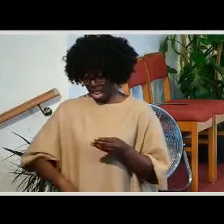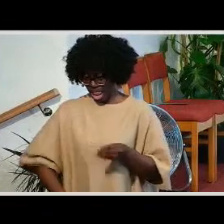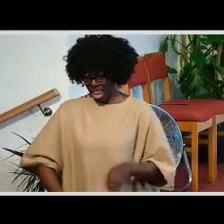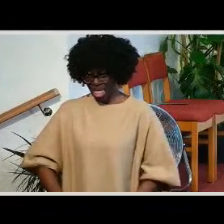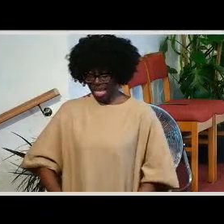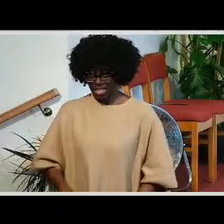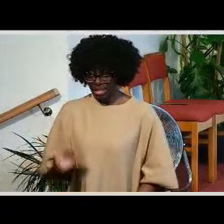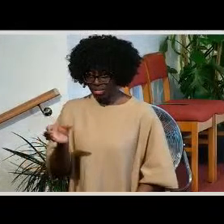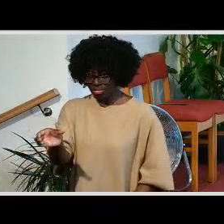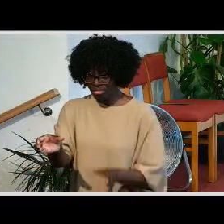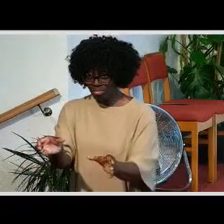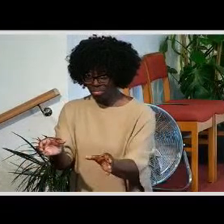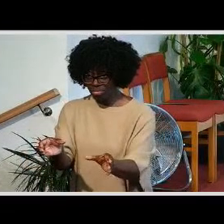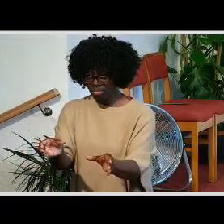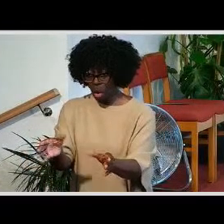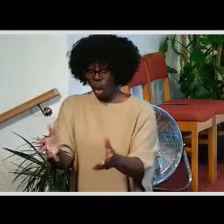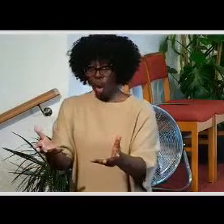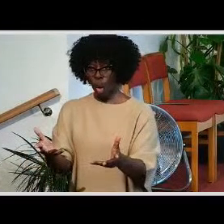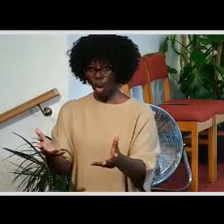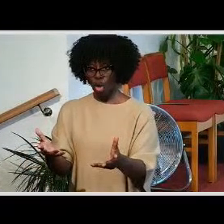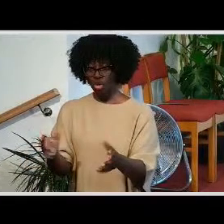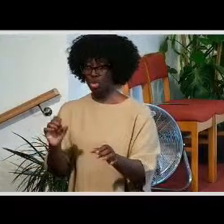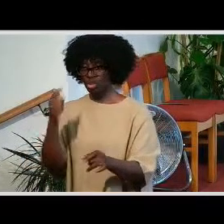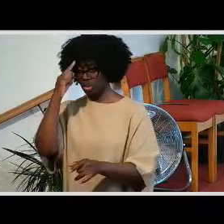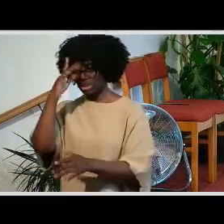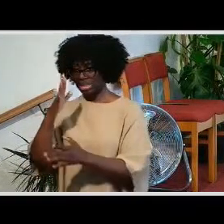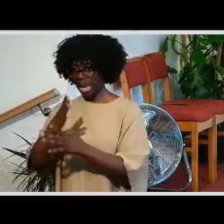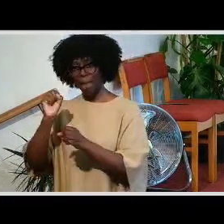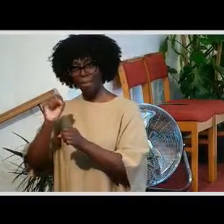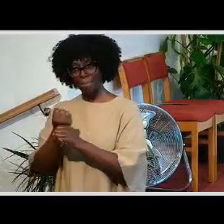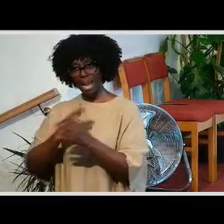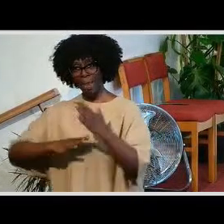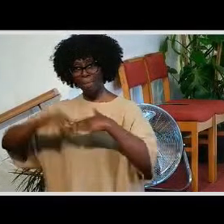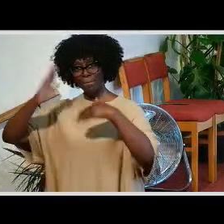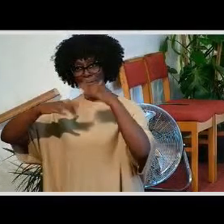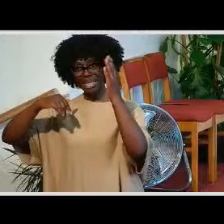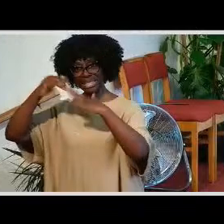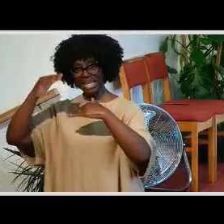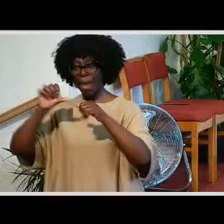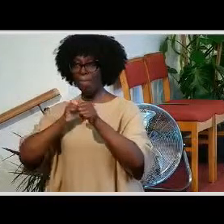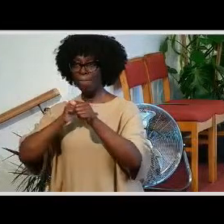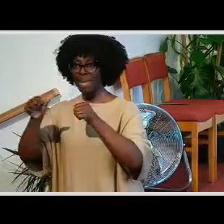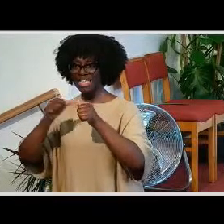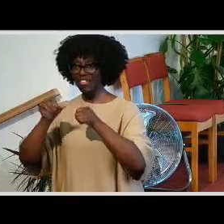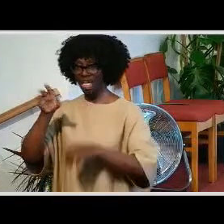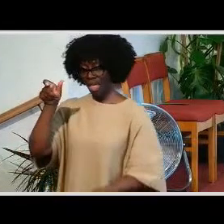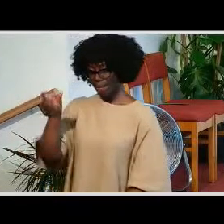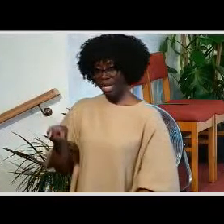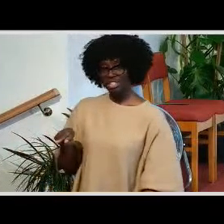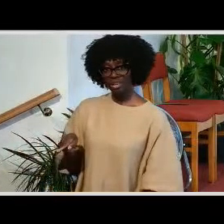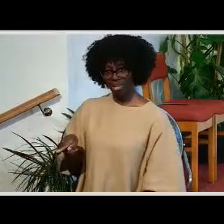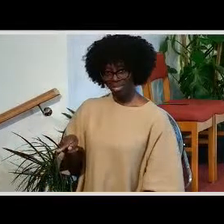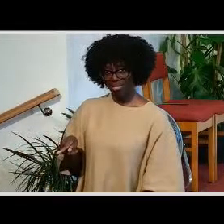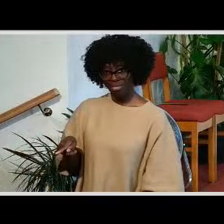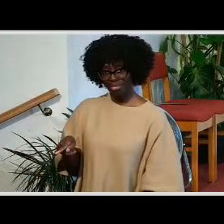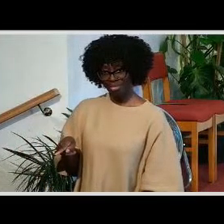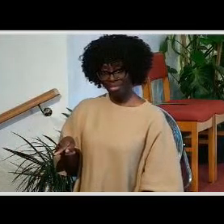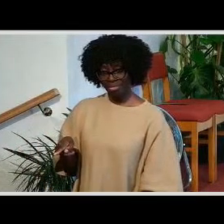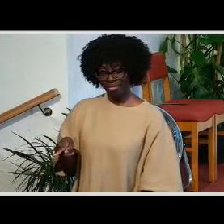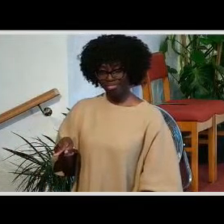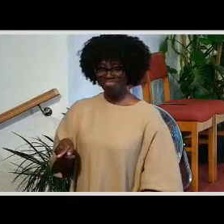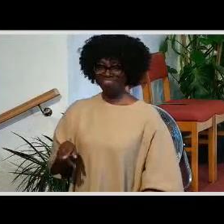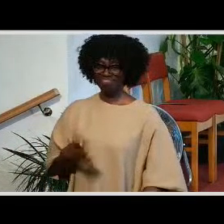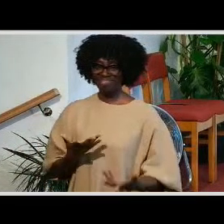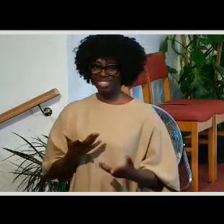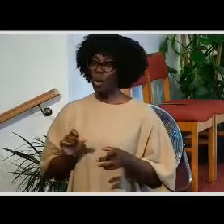you make the building more friendly so he can go up in his condition? Okay? You're going to actually make